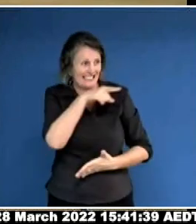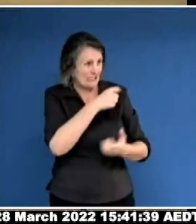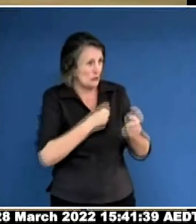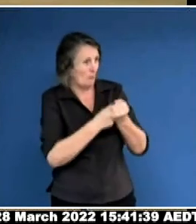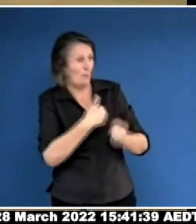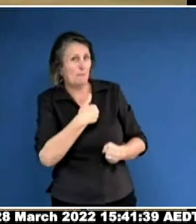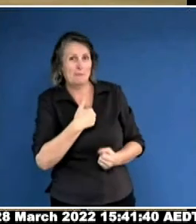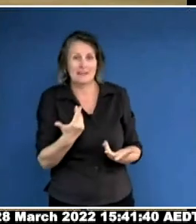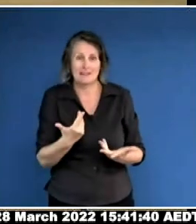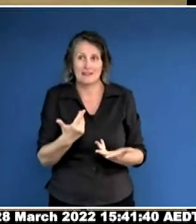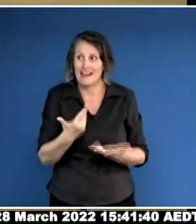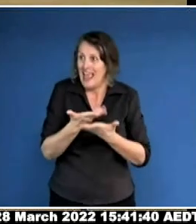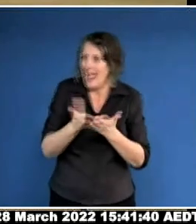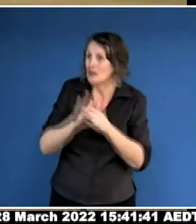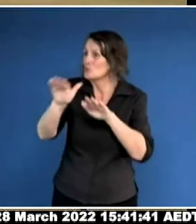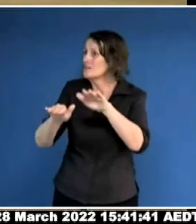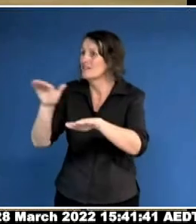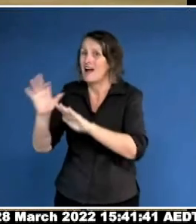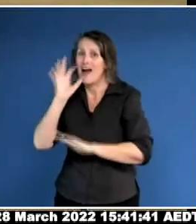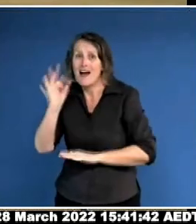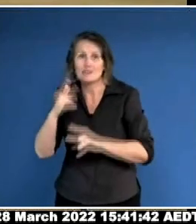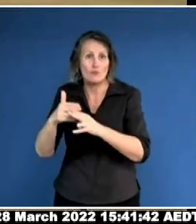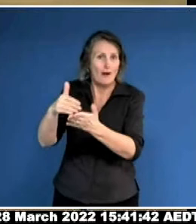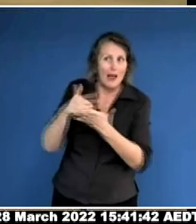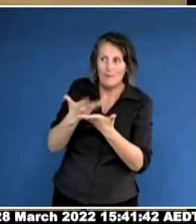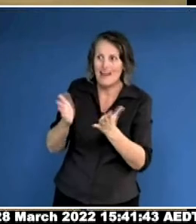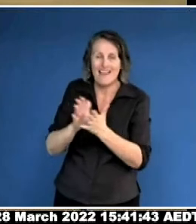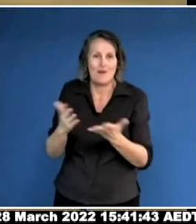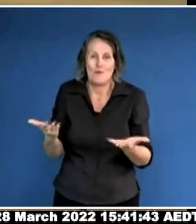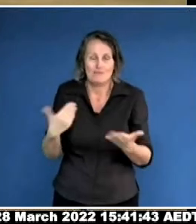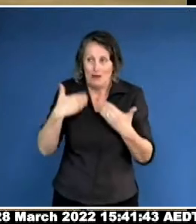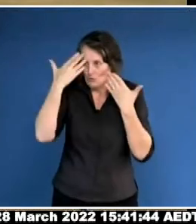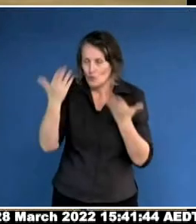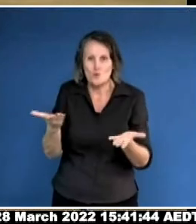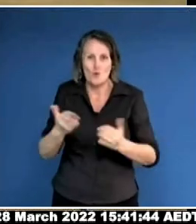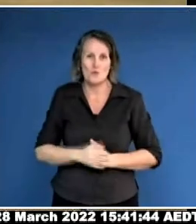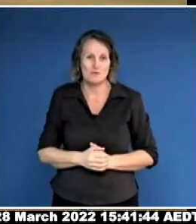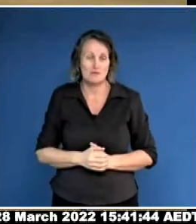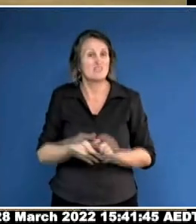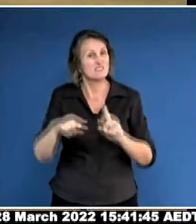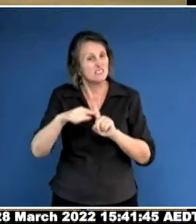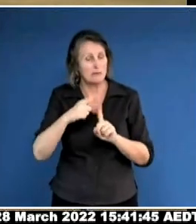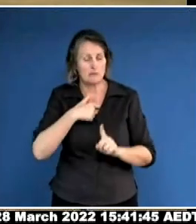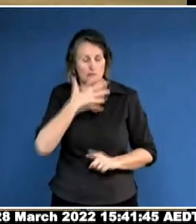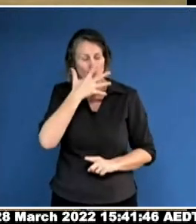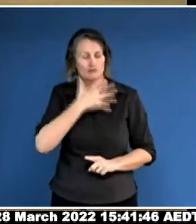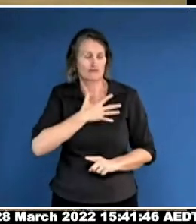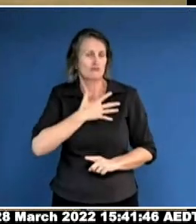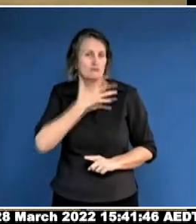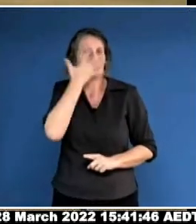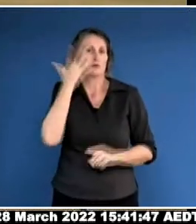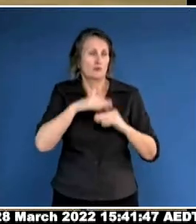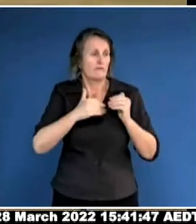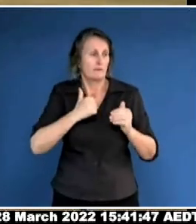how to reach out to get formal supports for my mobility and personal care needs. I was also ashamed about what was happening in